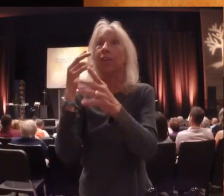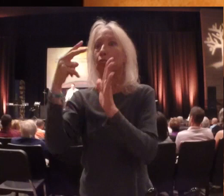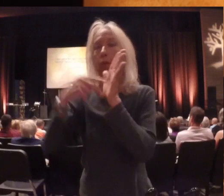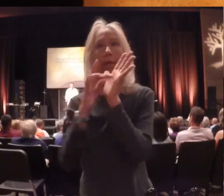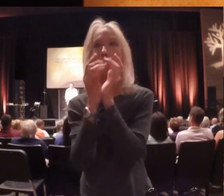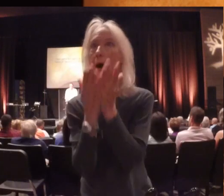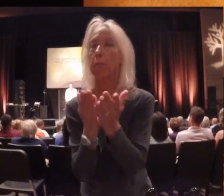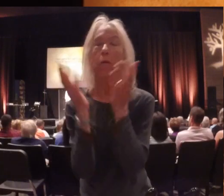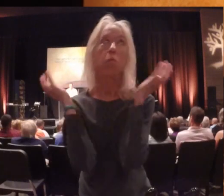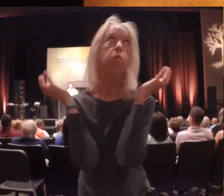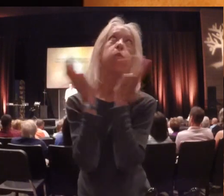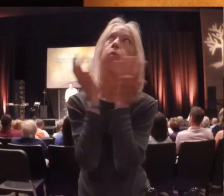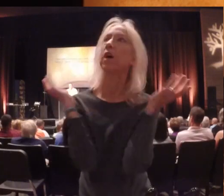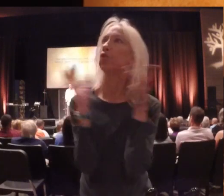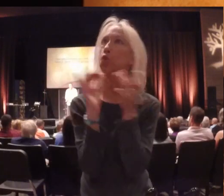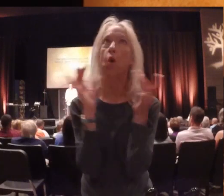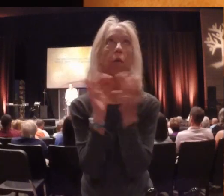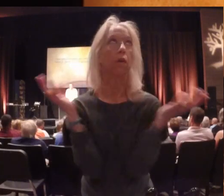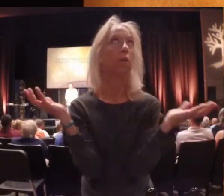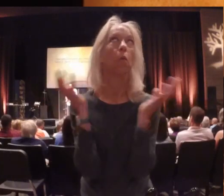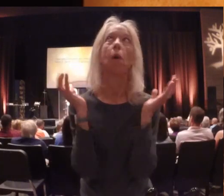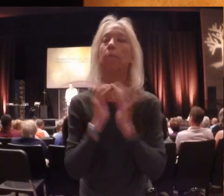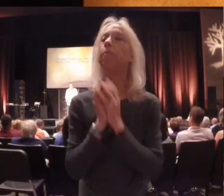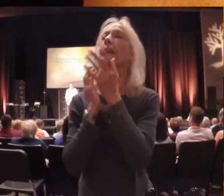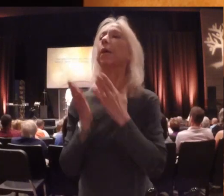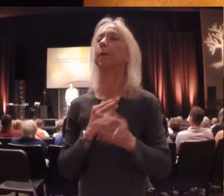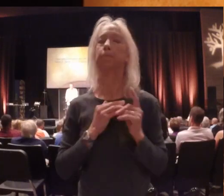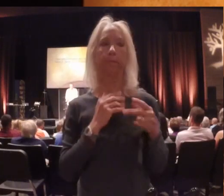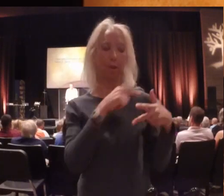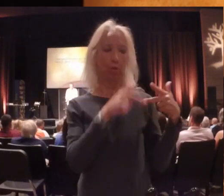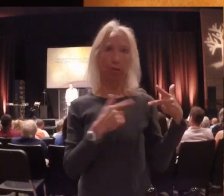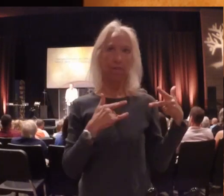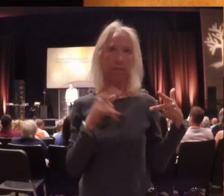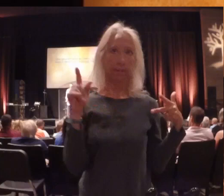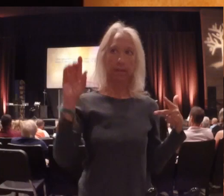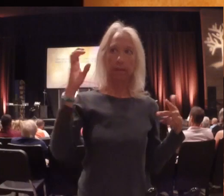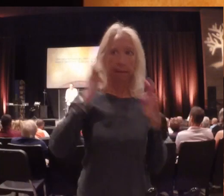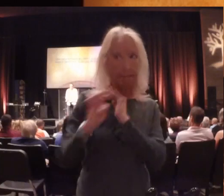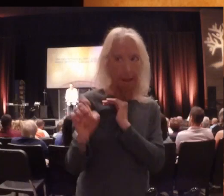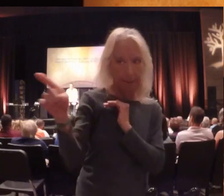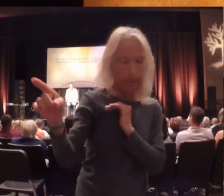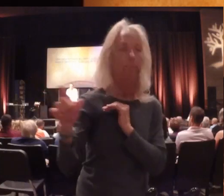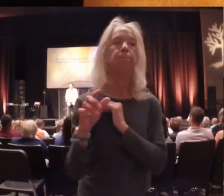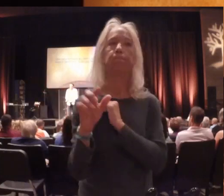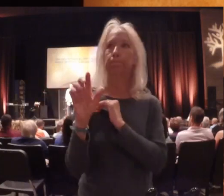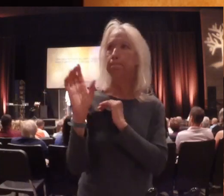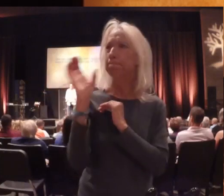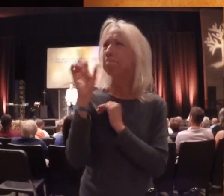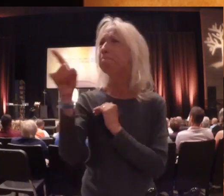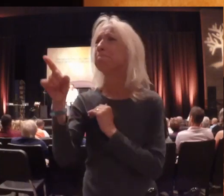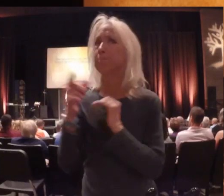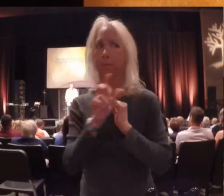you need to read the Bible. So they probably heard about all these amazing acts from Elisha. So the three kings, they come to Elisha, and they're like, help